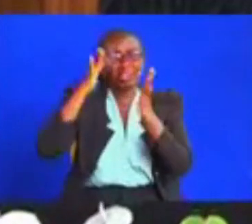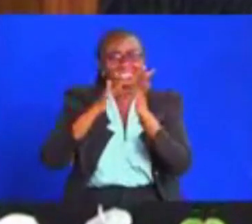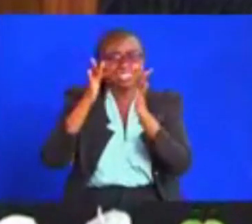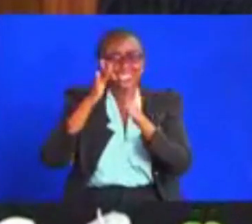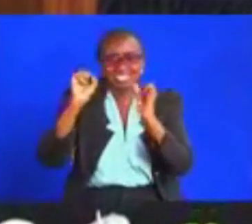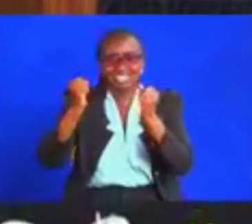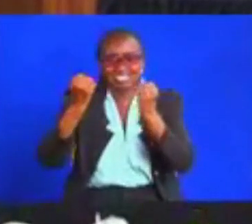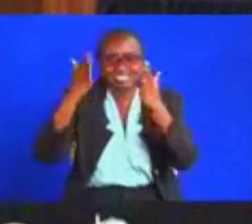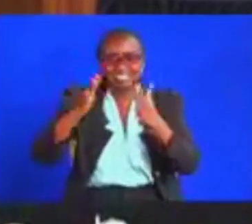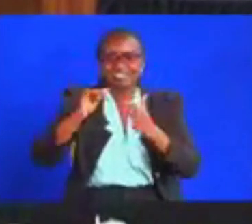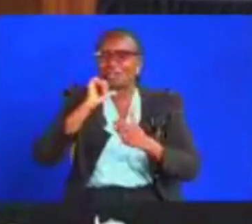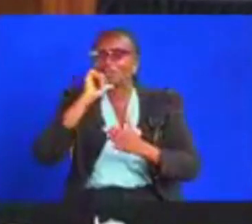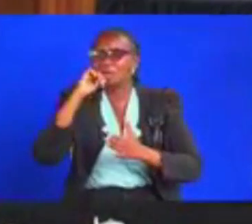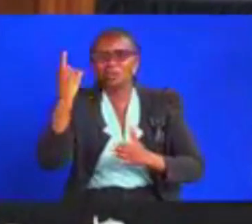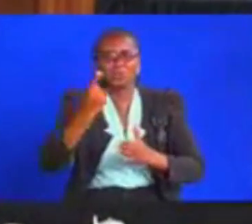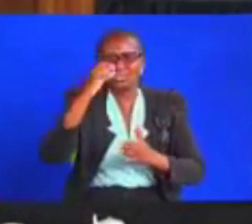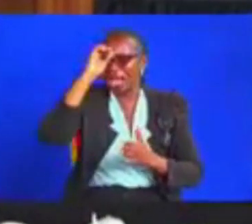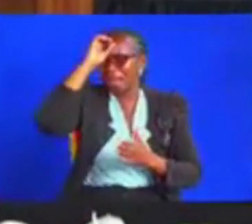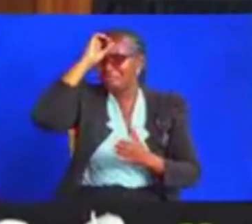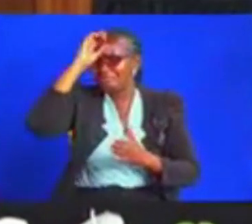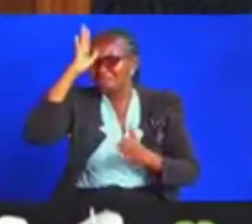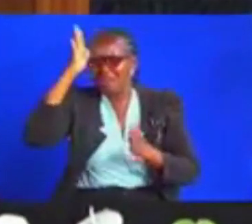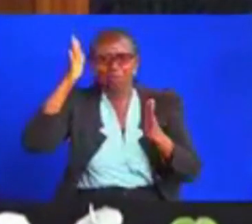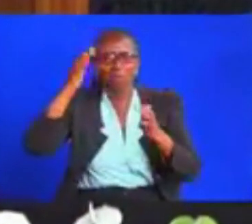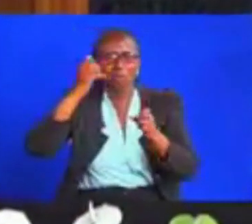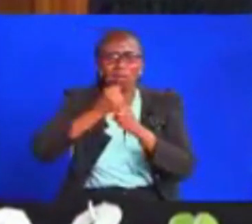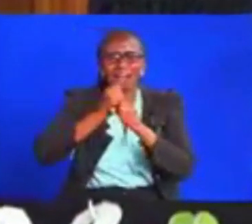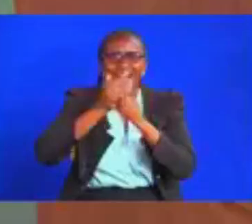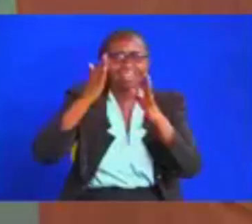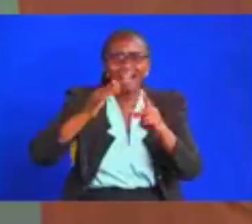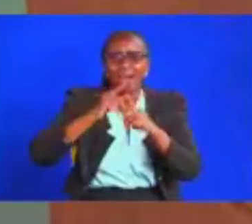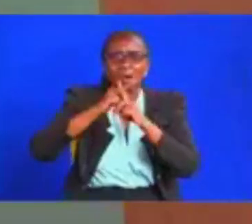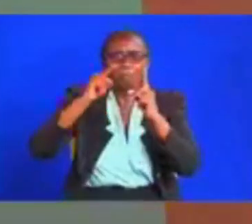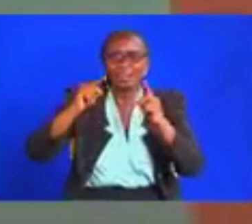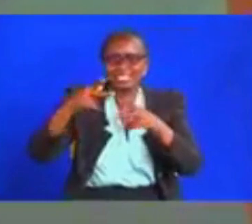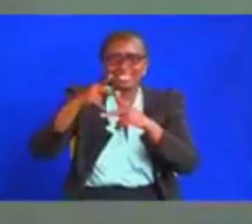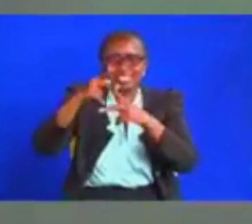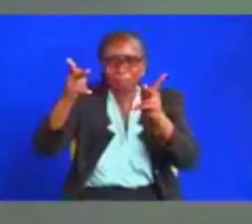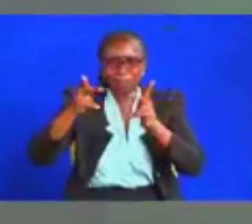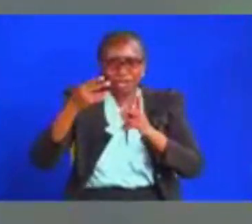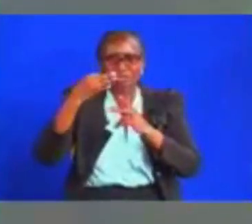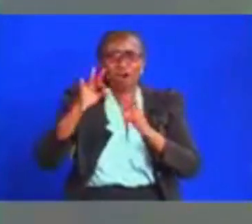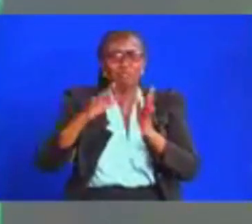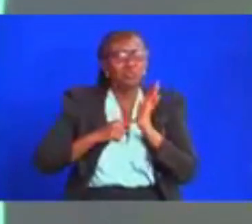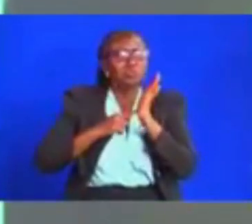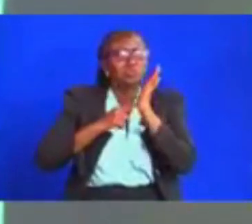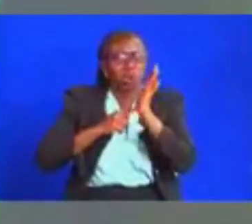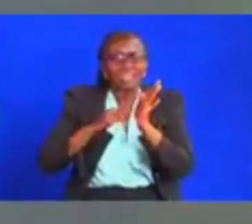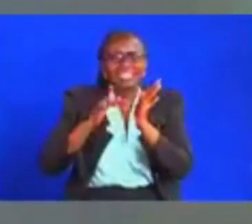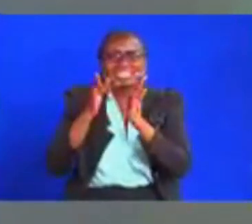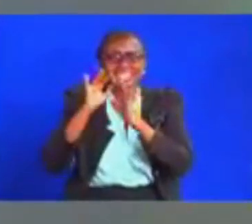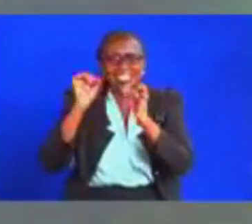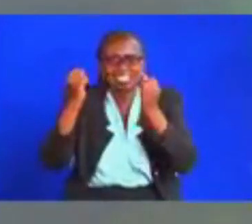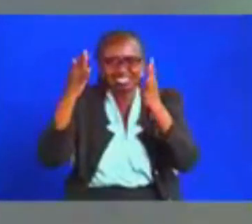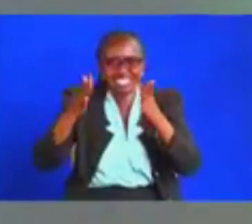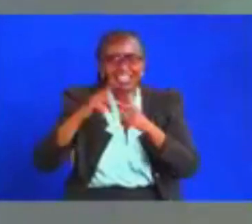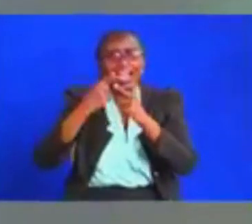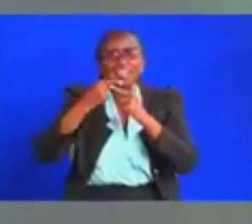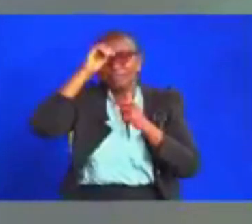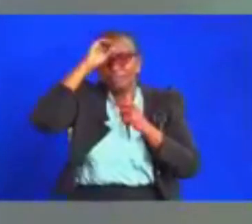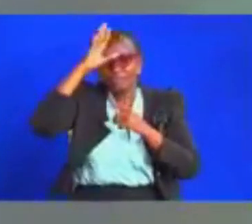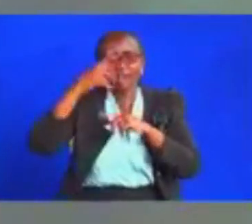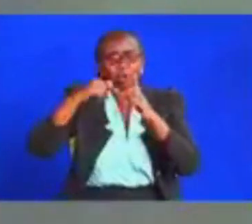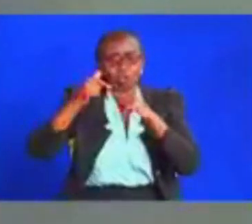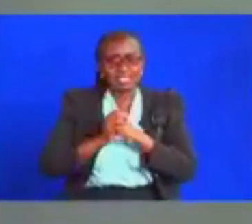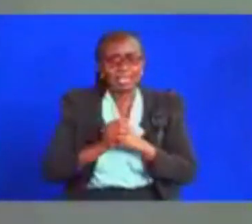Savior, not just as miracle worker. It was at the point of revealing him as Savior that miracles came. It was